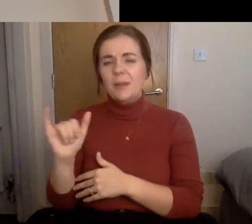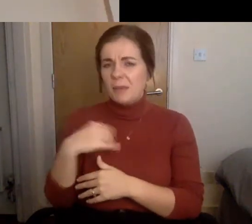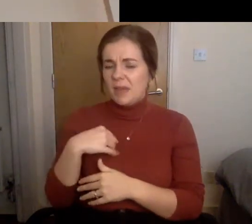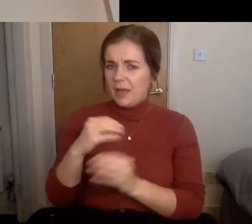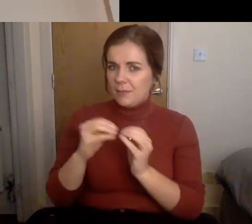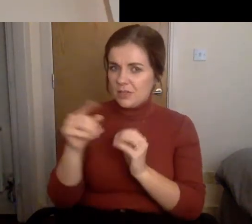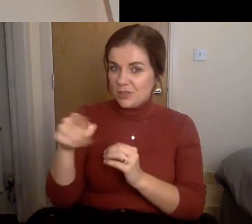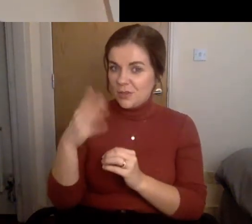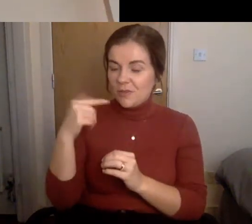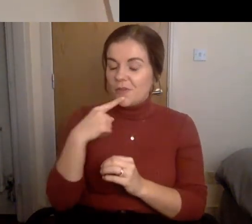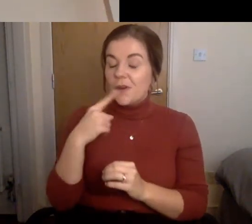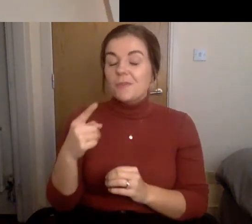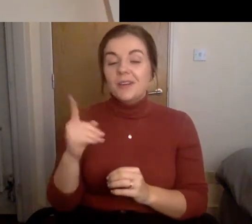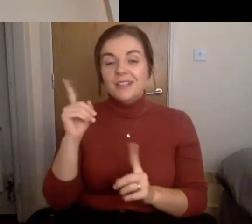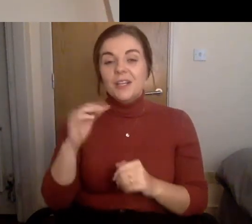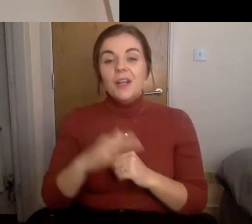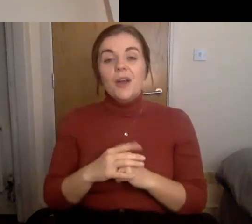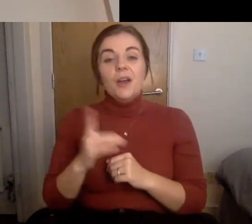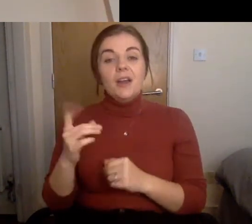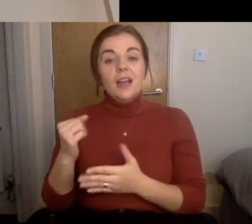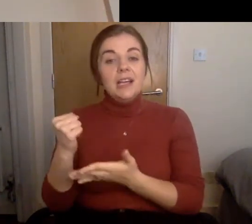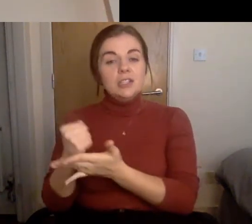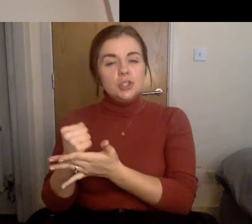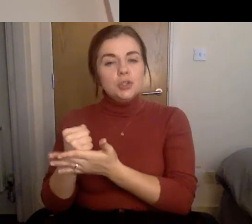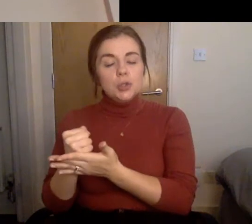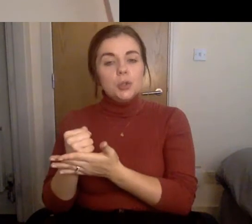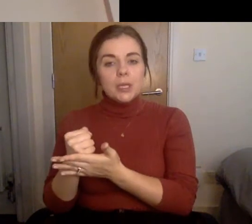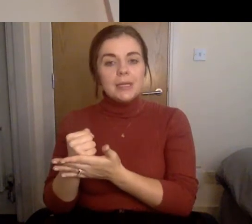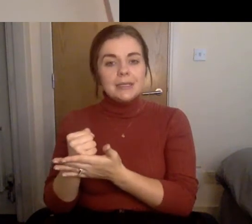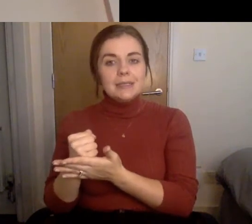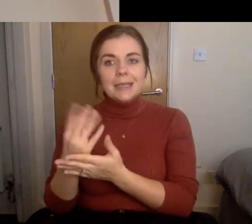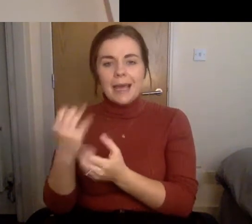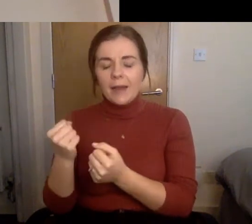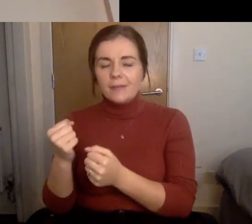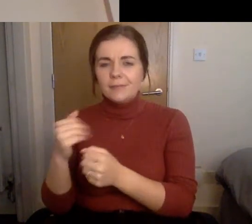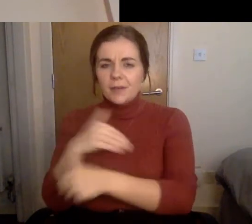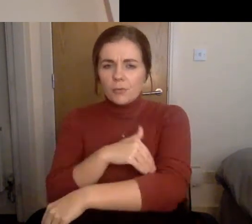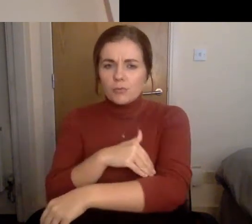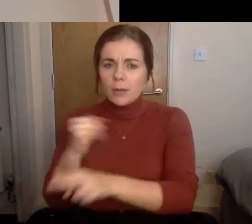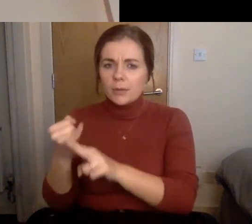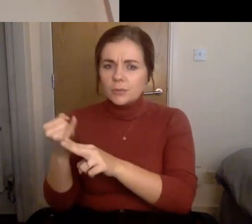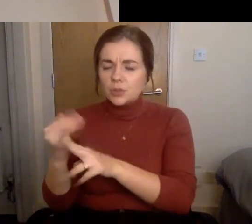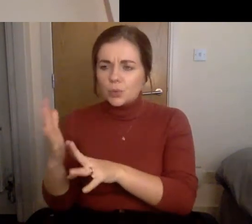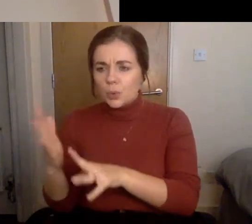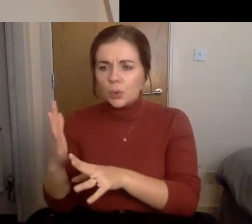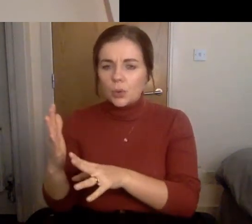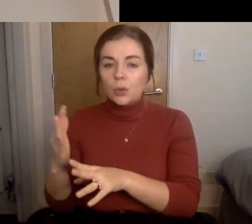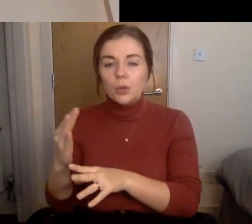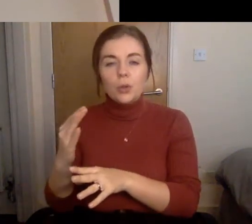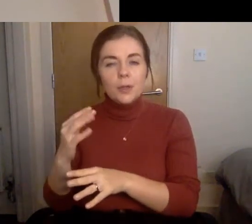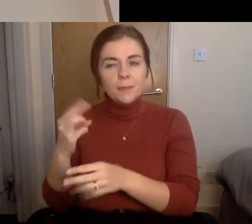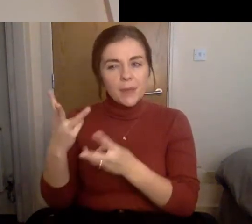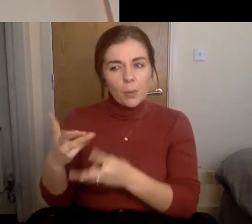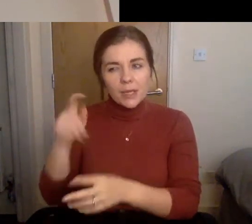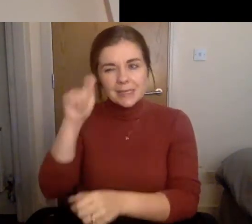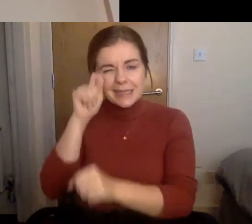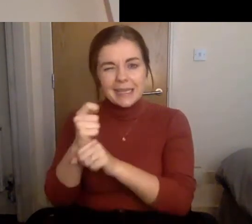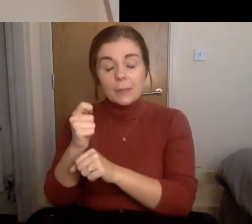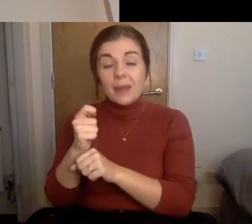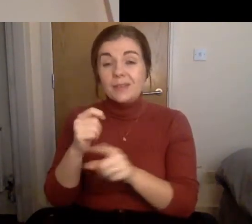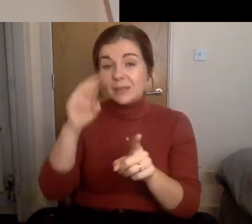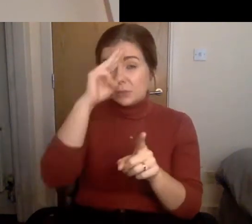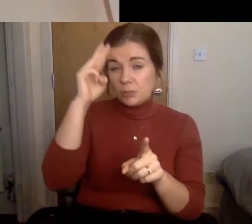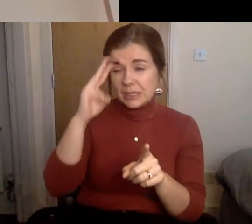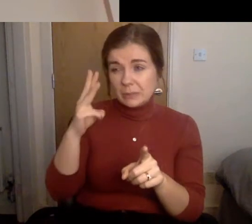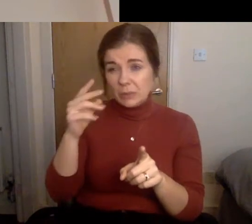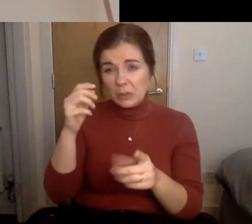before. But a student, they were probably having an issue with a student in school, and they were looking at disciplinary action. So whether about expelling the child